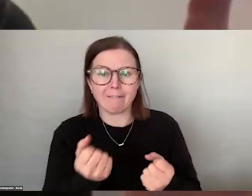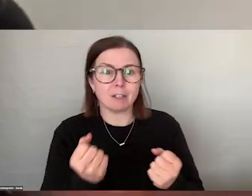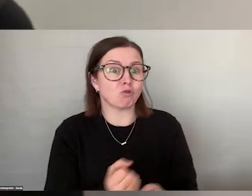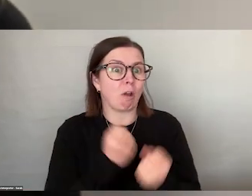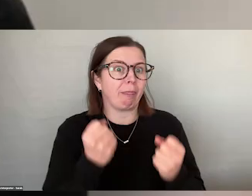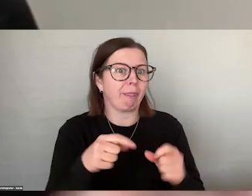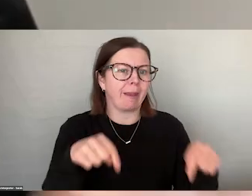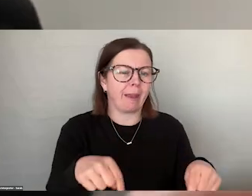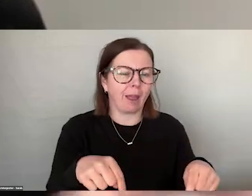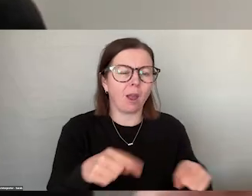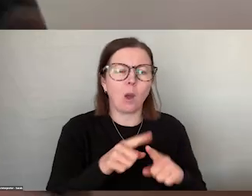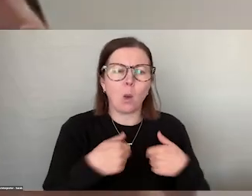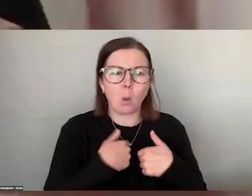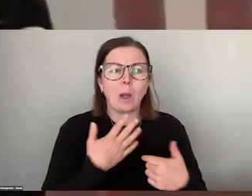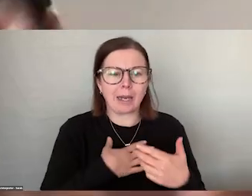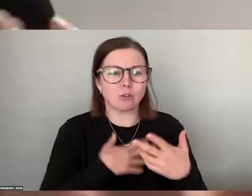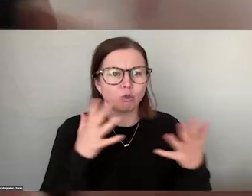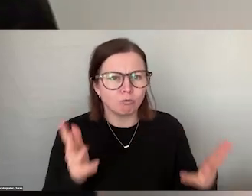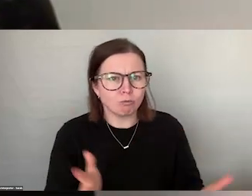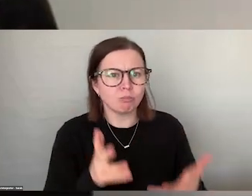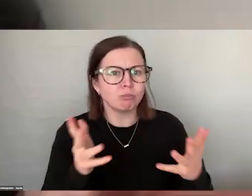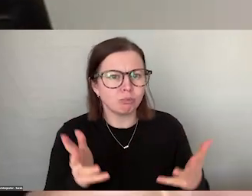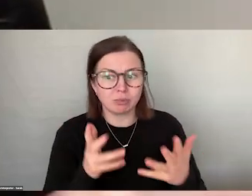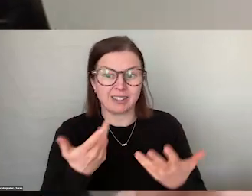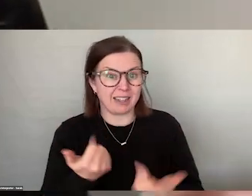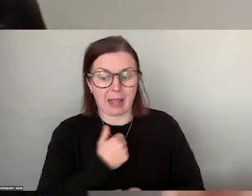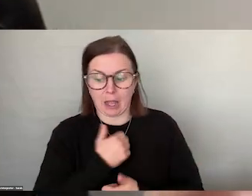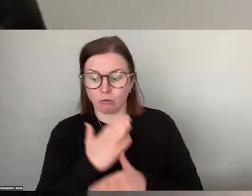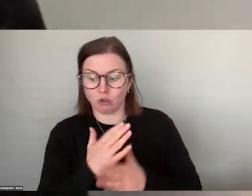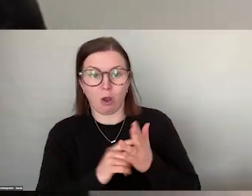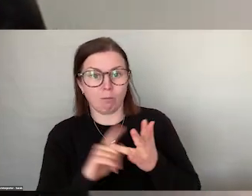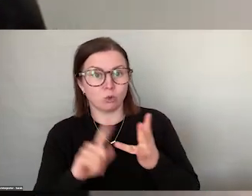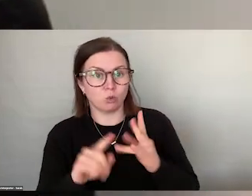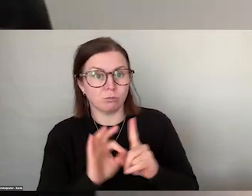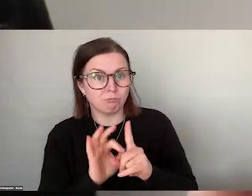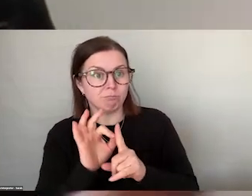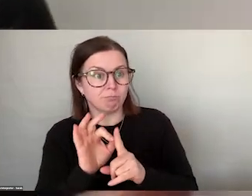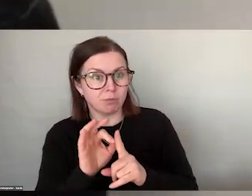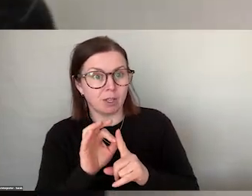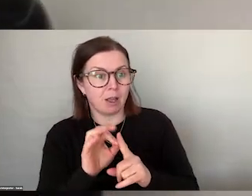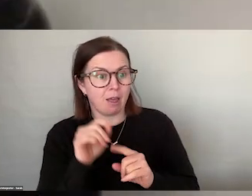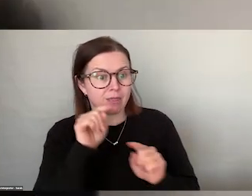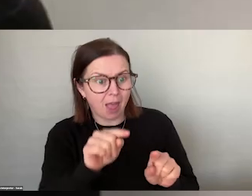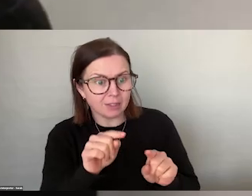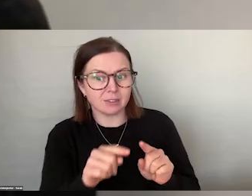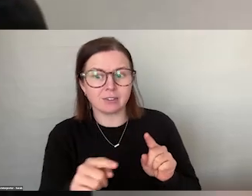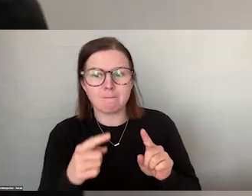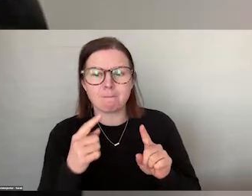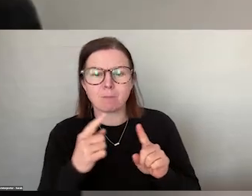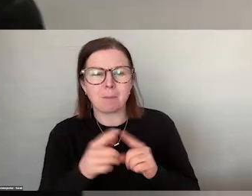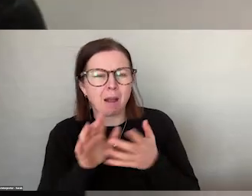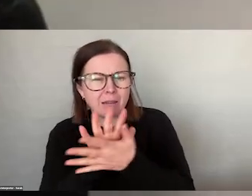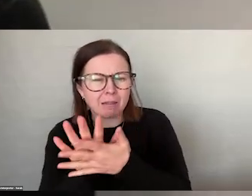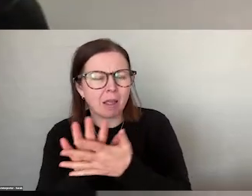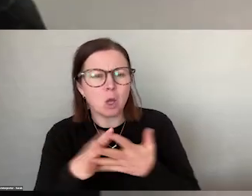right here, and we need to build those. That's our job, to uplift those strengths and remove the patchiness. We want